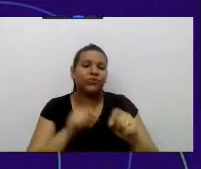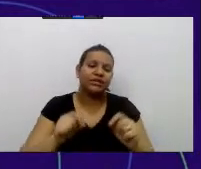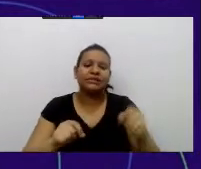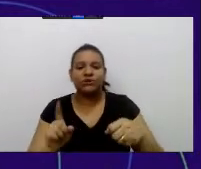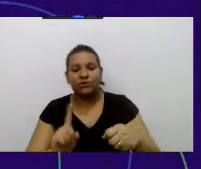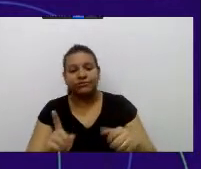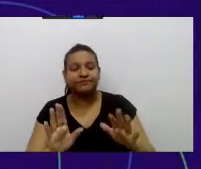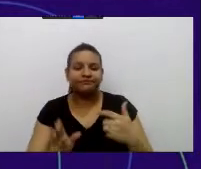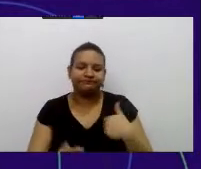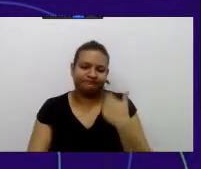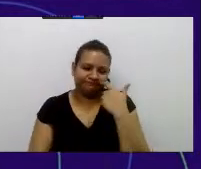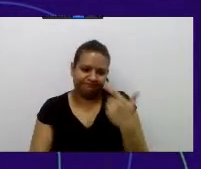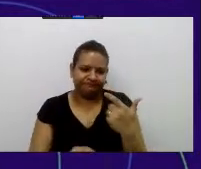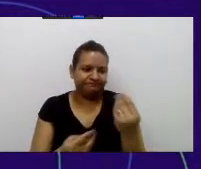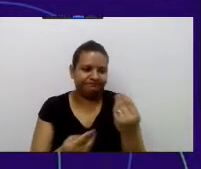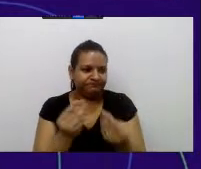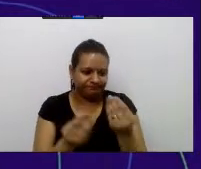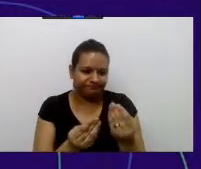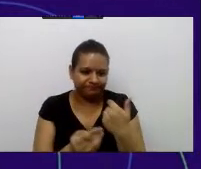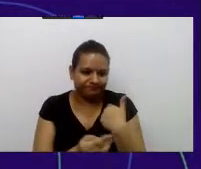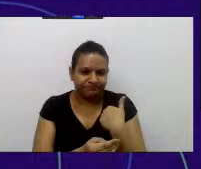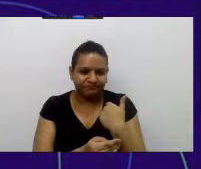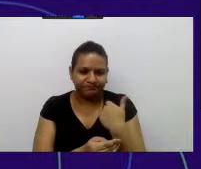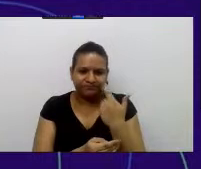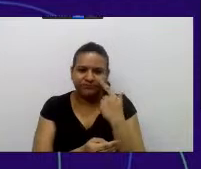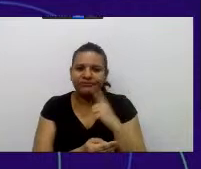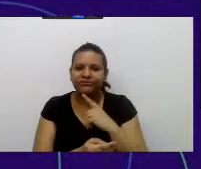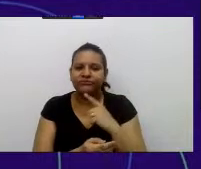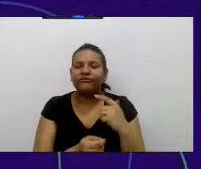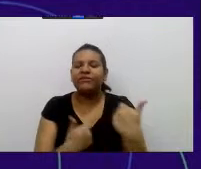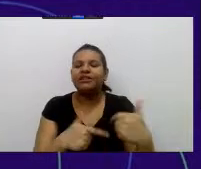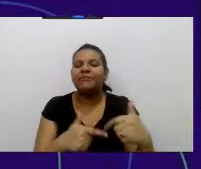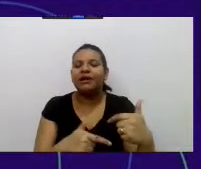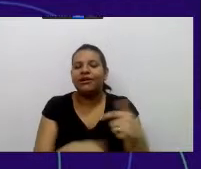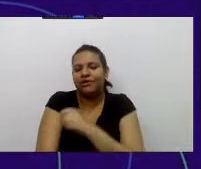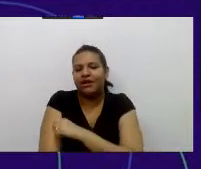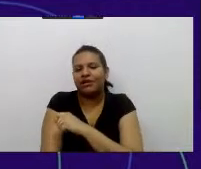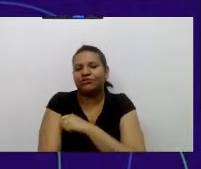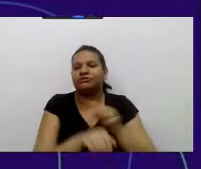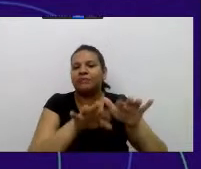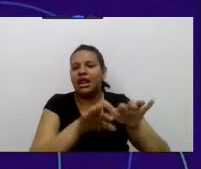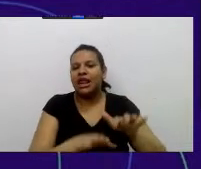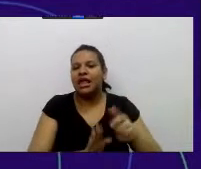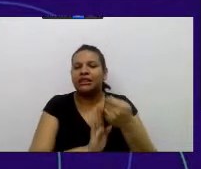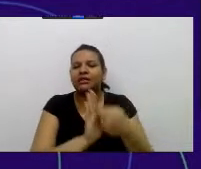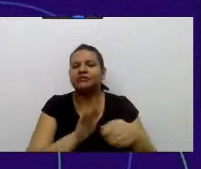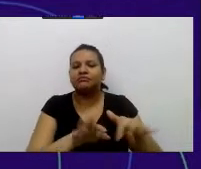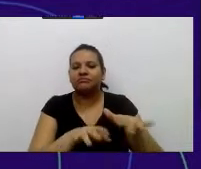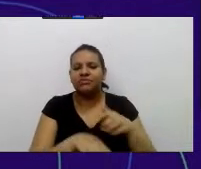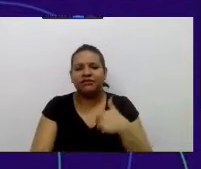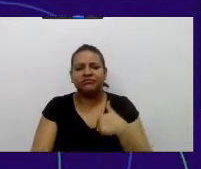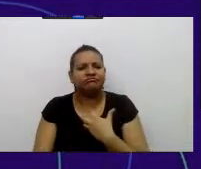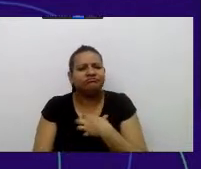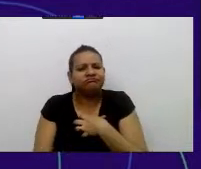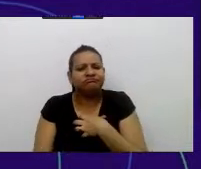these essays written by my students, and I felt frustrated, not because they were cheating. I felt frustrated because